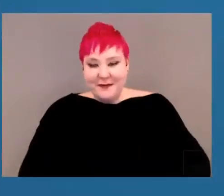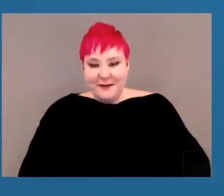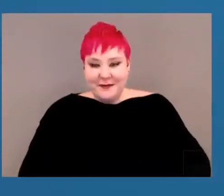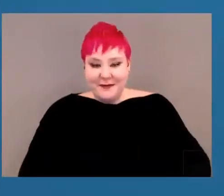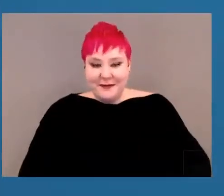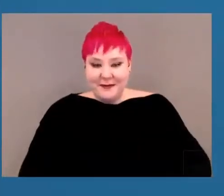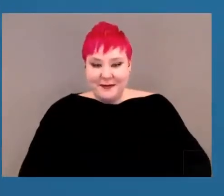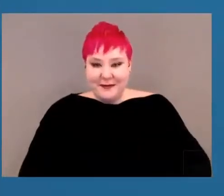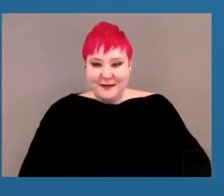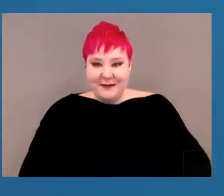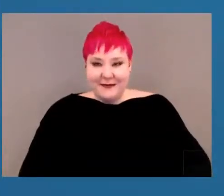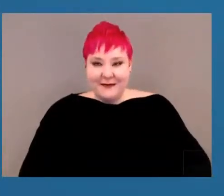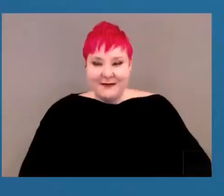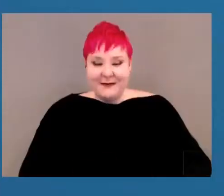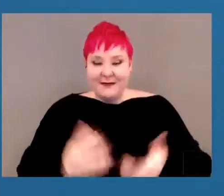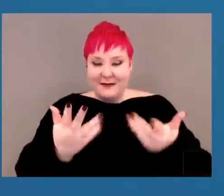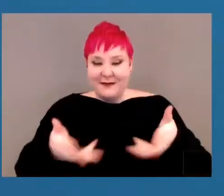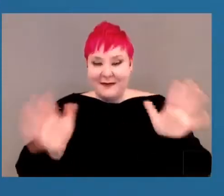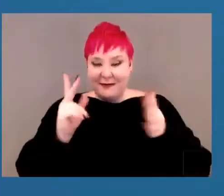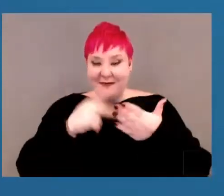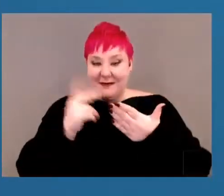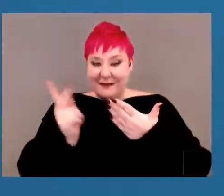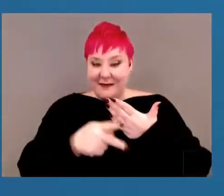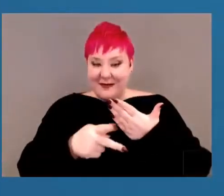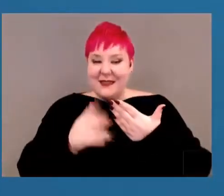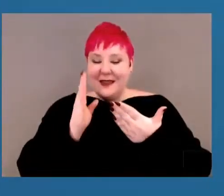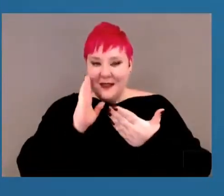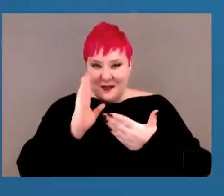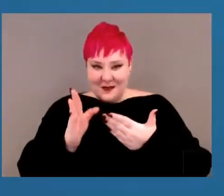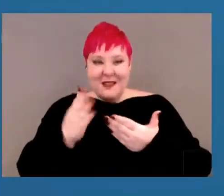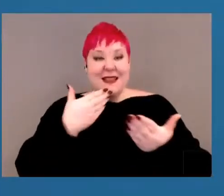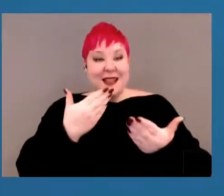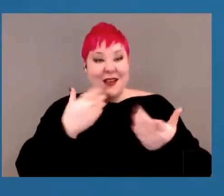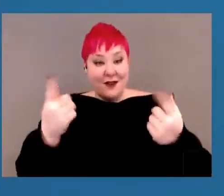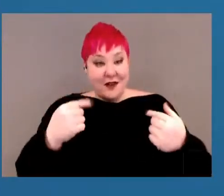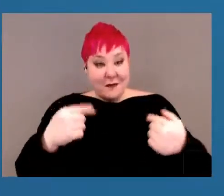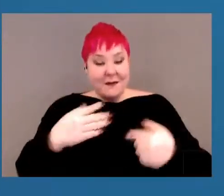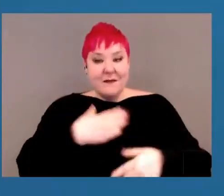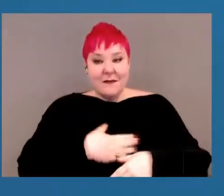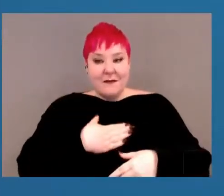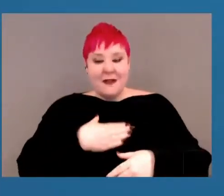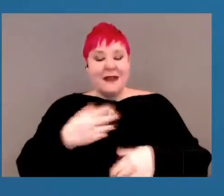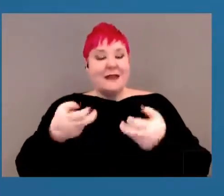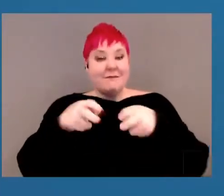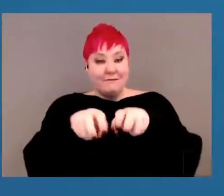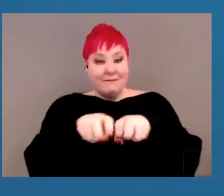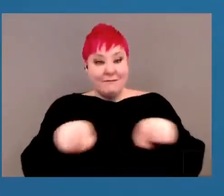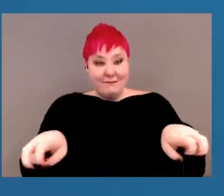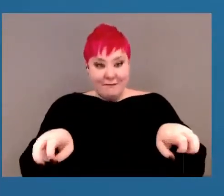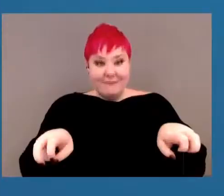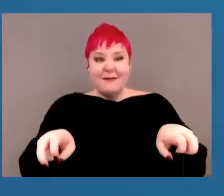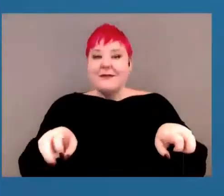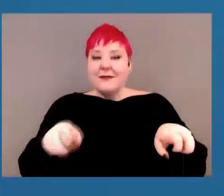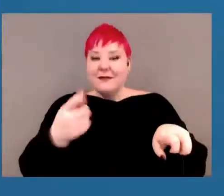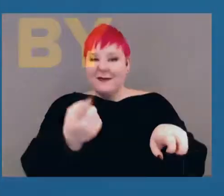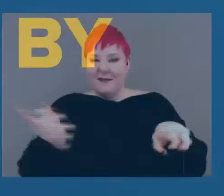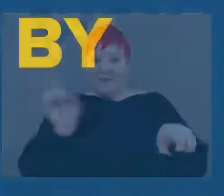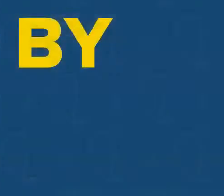That concludes today's program. Thank you for attending. We'd ask attendees seated in the first row to please come forward.